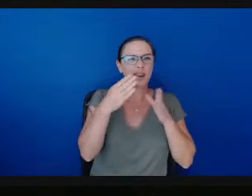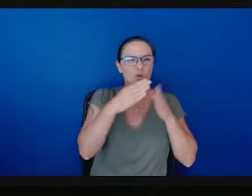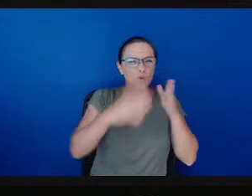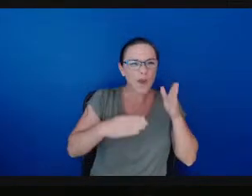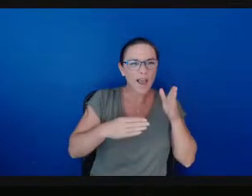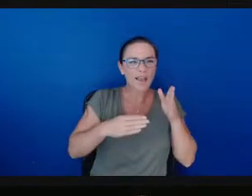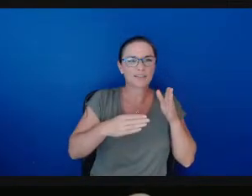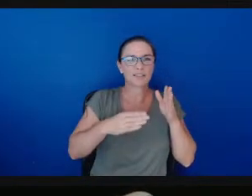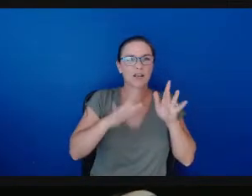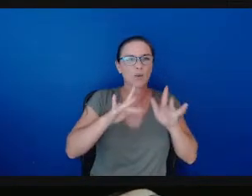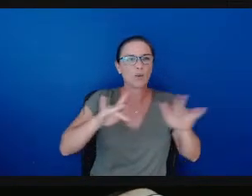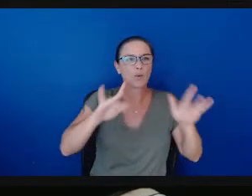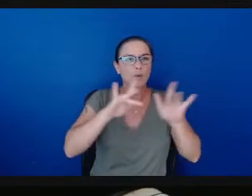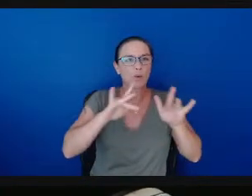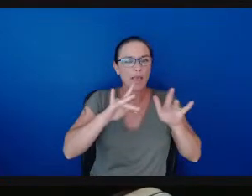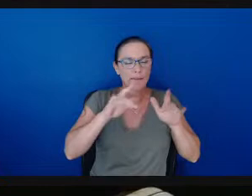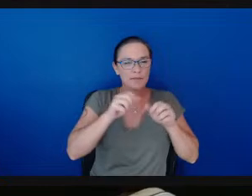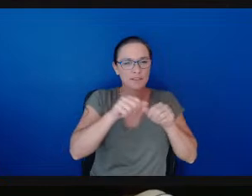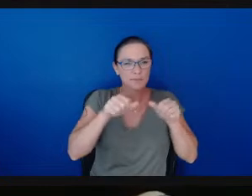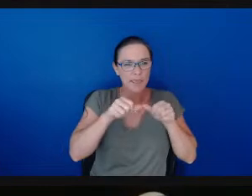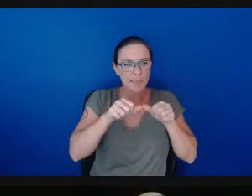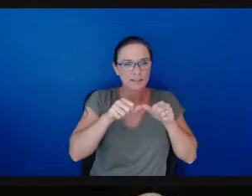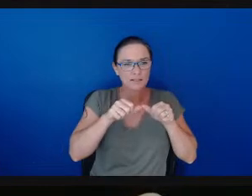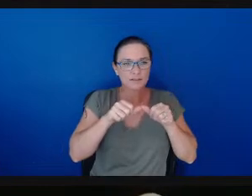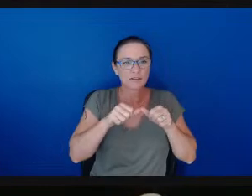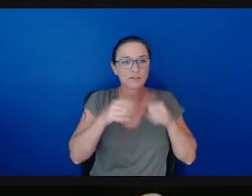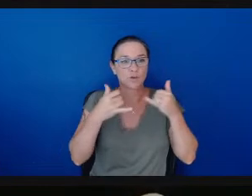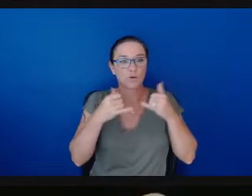space in that rubble that's fallen down to the ground.